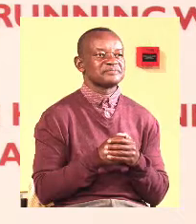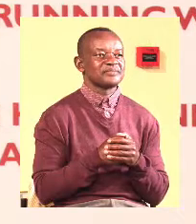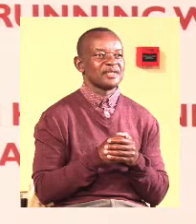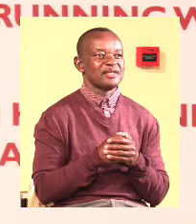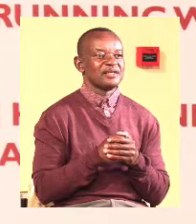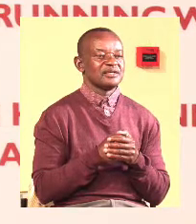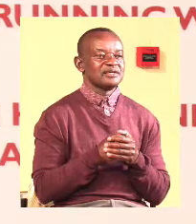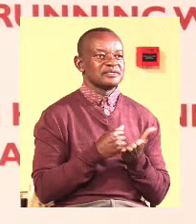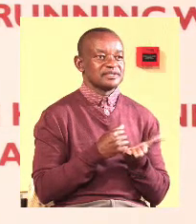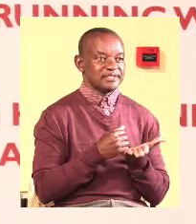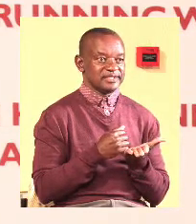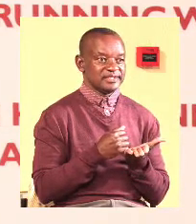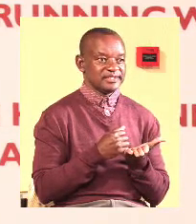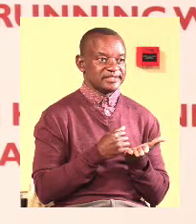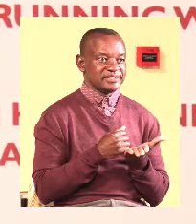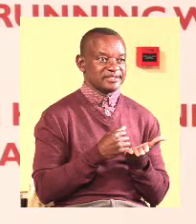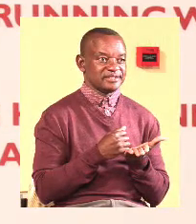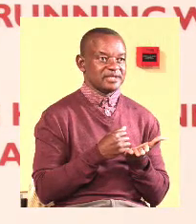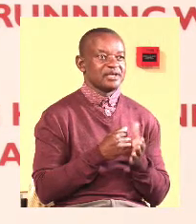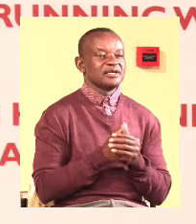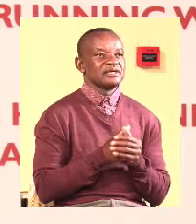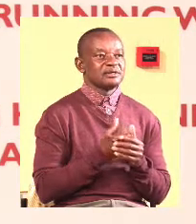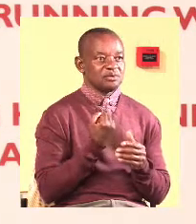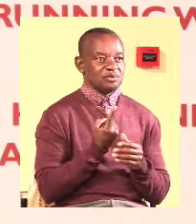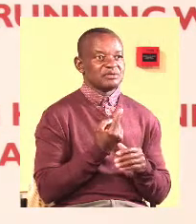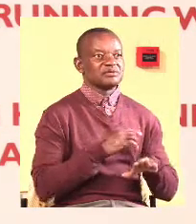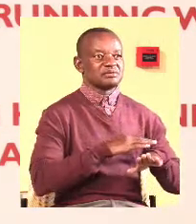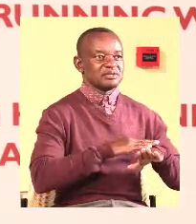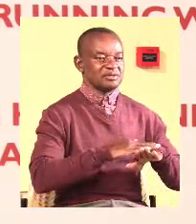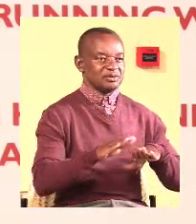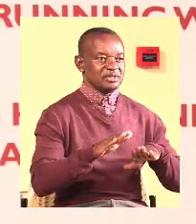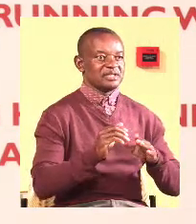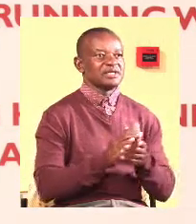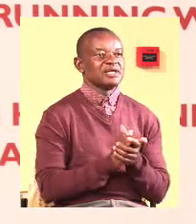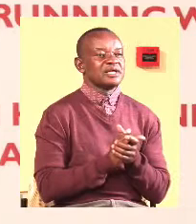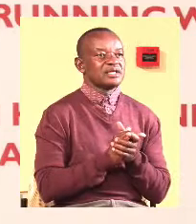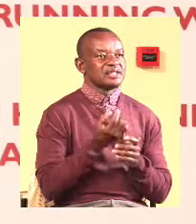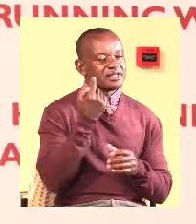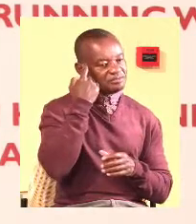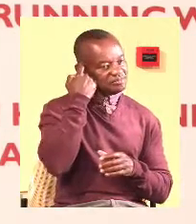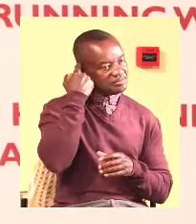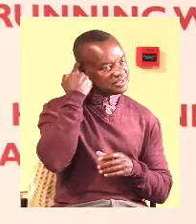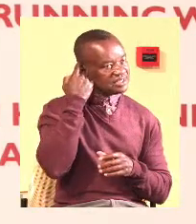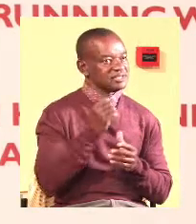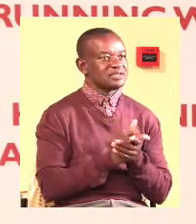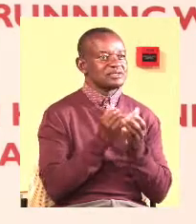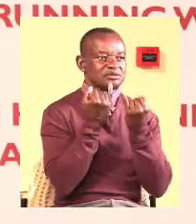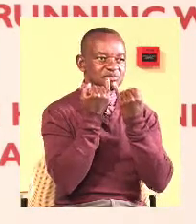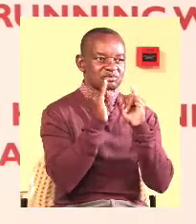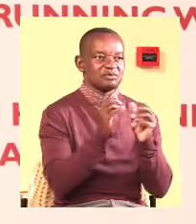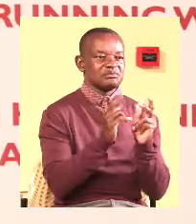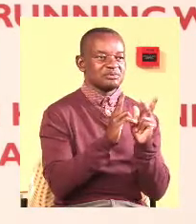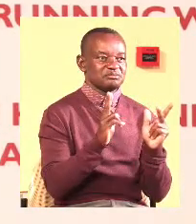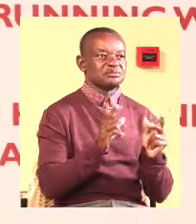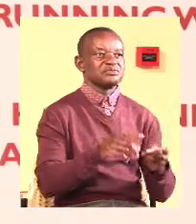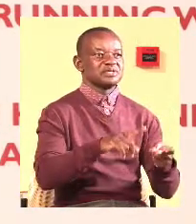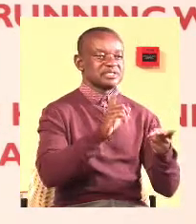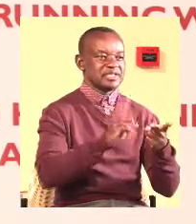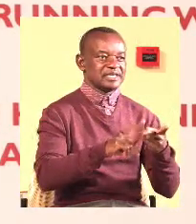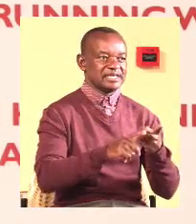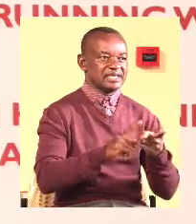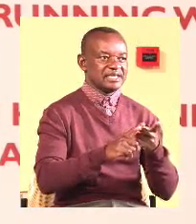of Information was also busy drafting a booklet in all the different languages that can also be